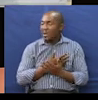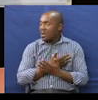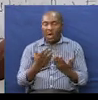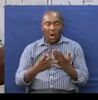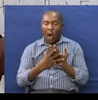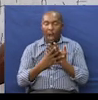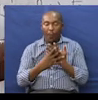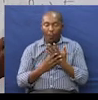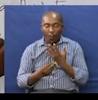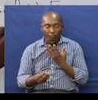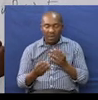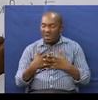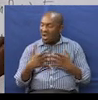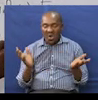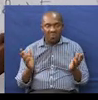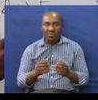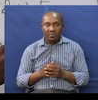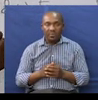exploitation.